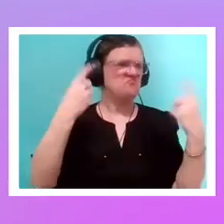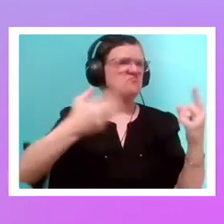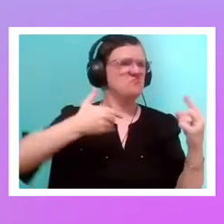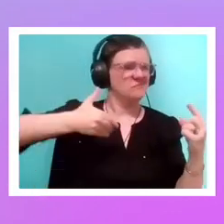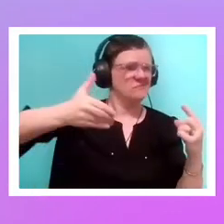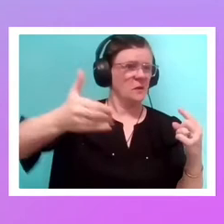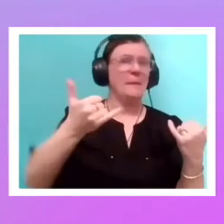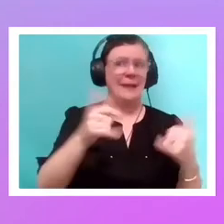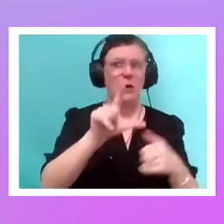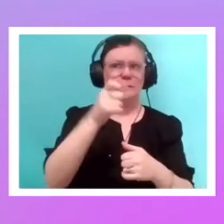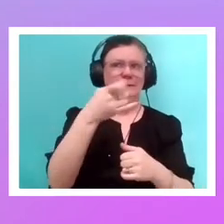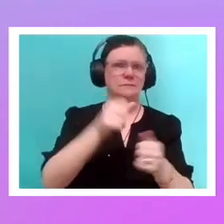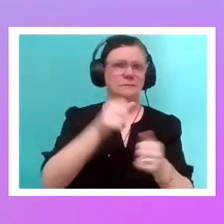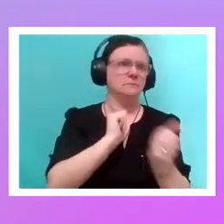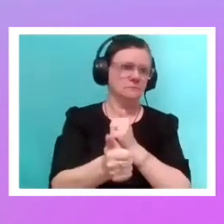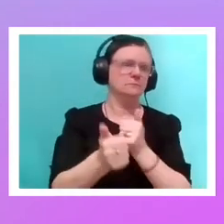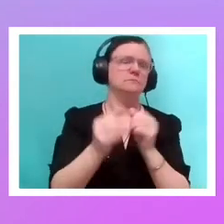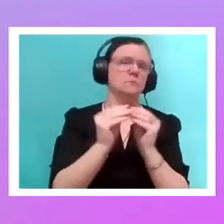came in.